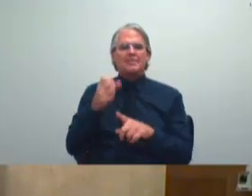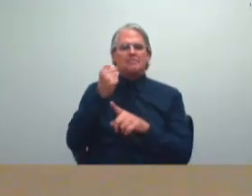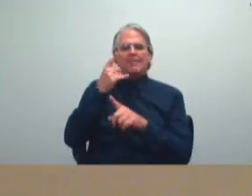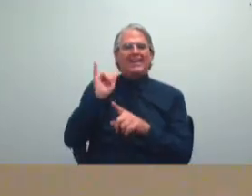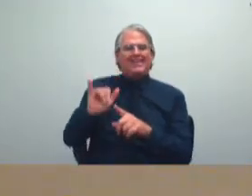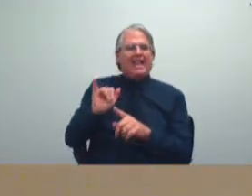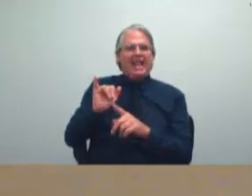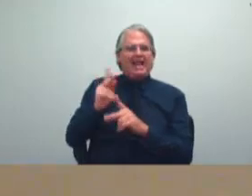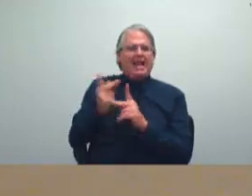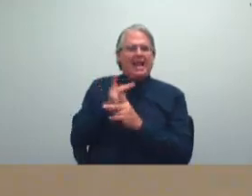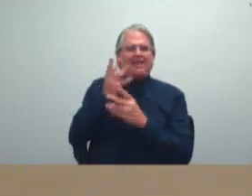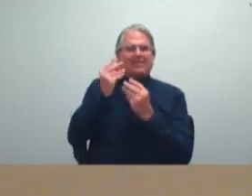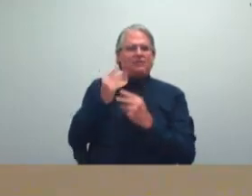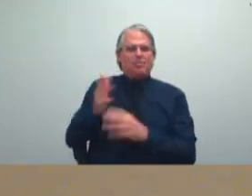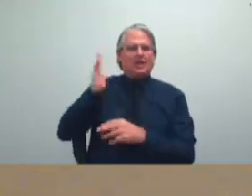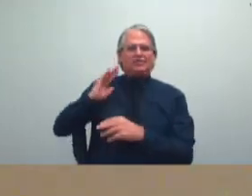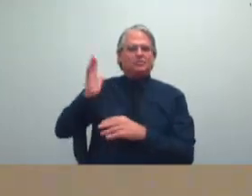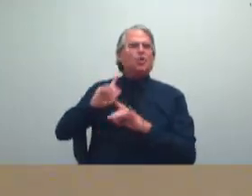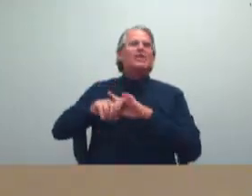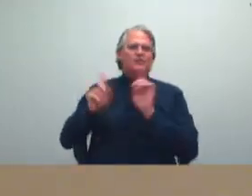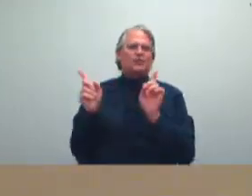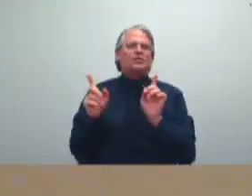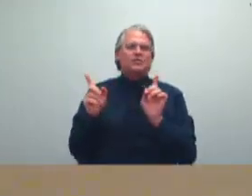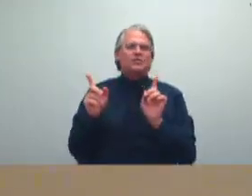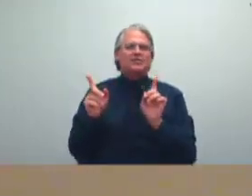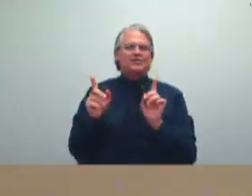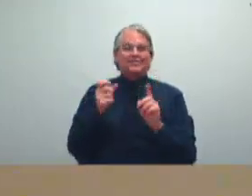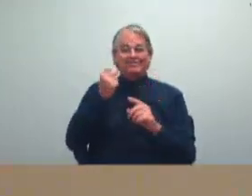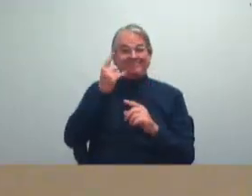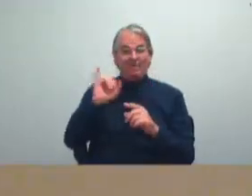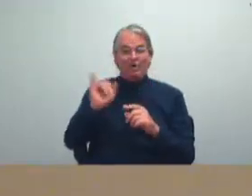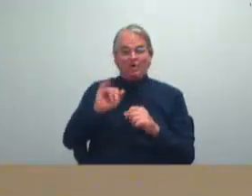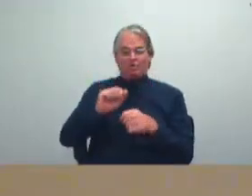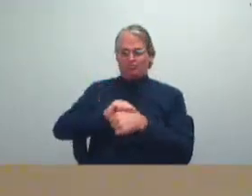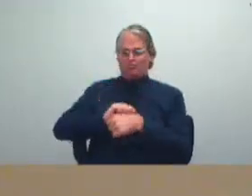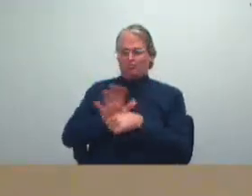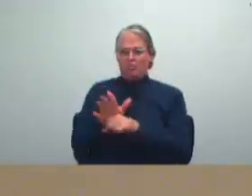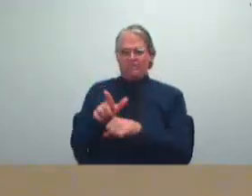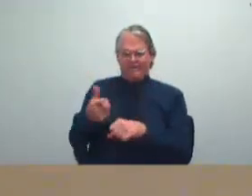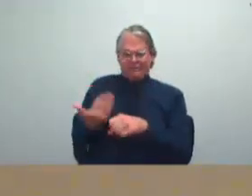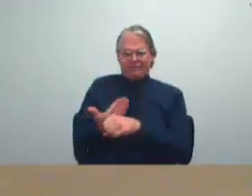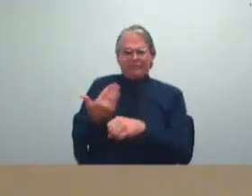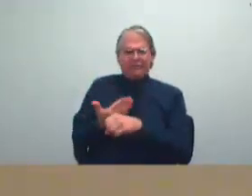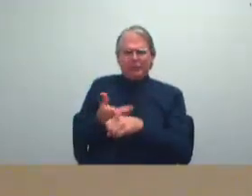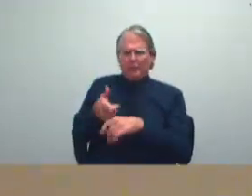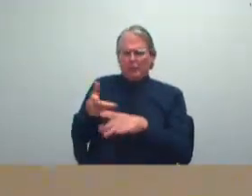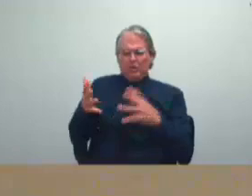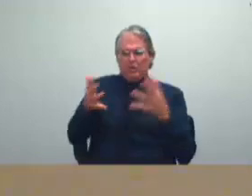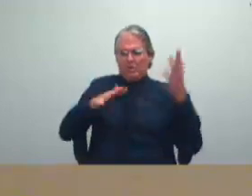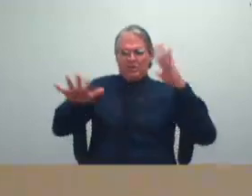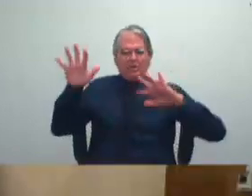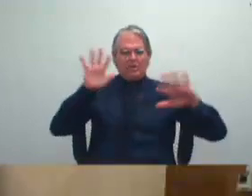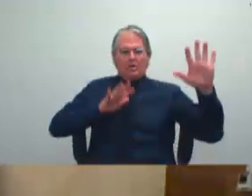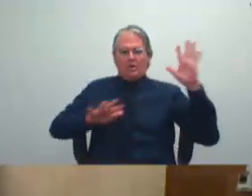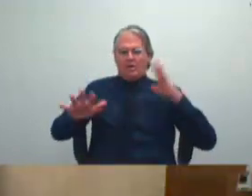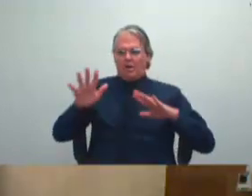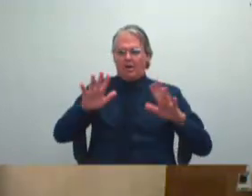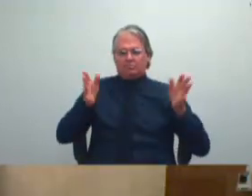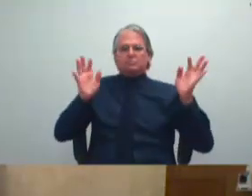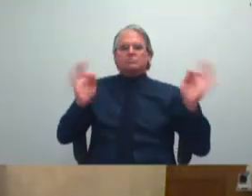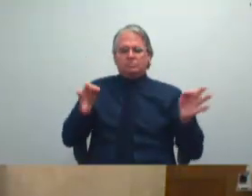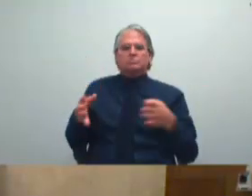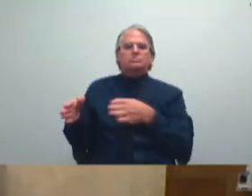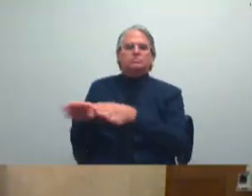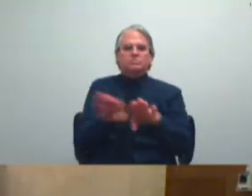the novelty, I think, of coronavirus when the initial shutdowns were happening that we just didn't know. Right. You know, Well, one of and- the hopes